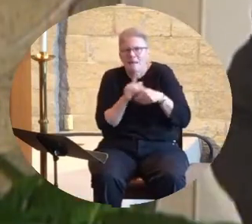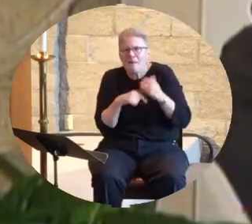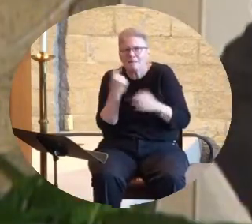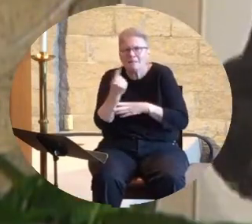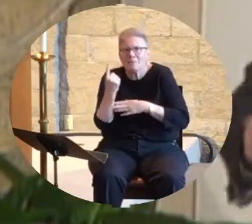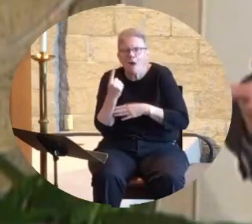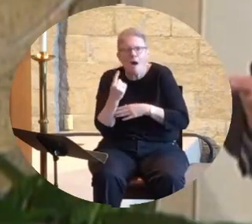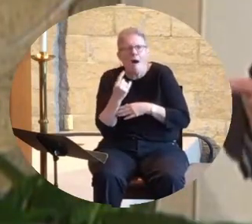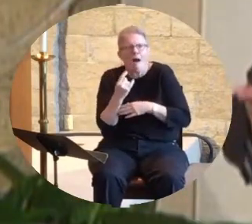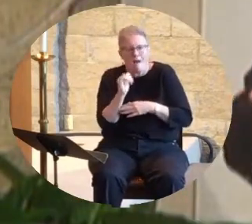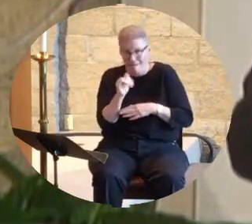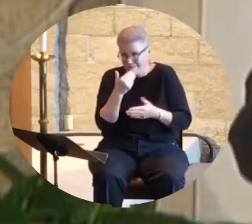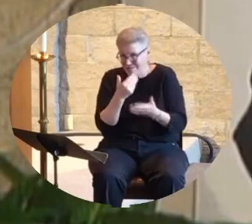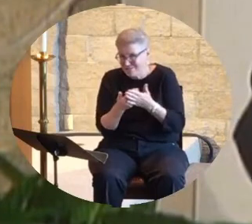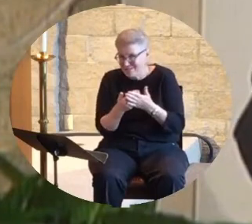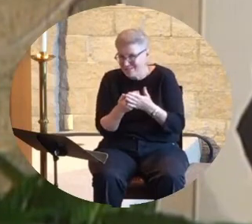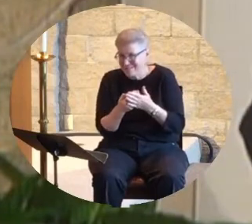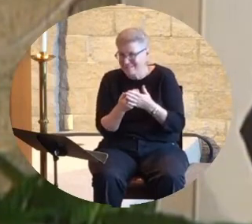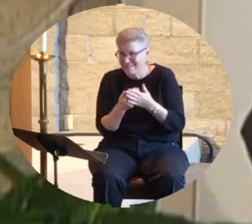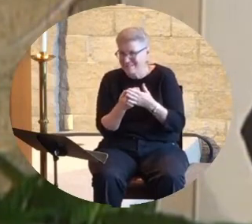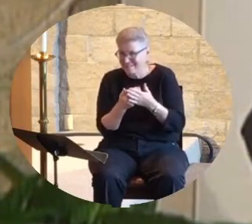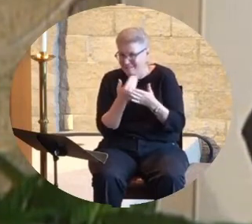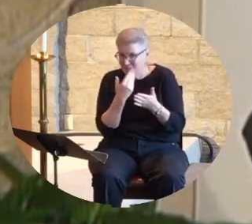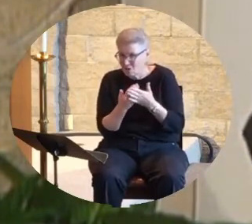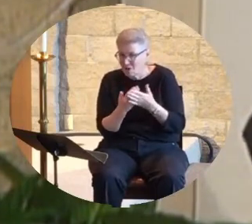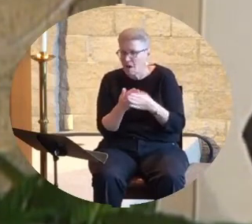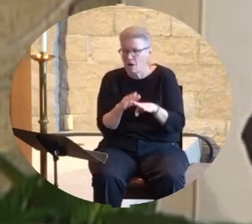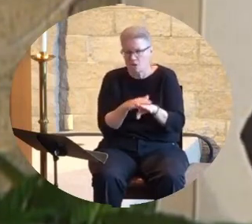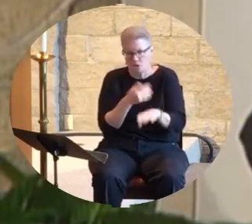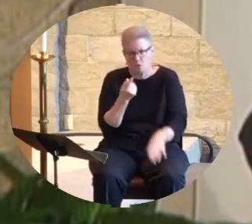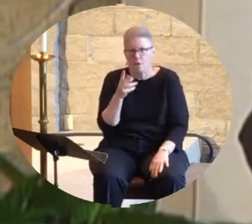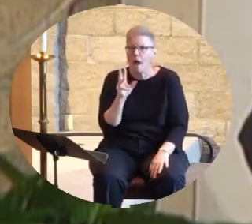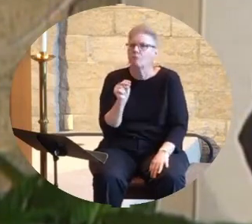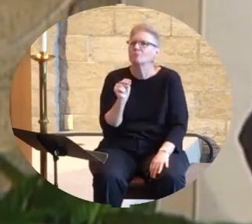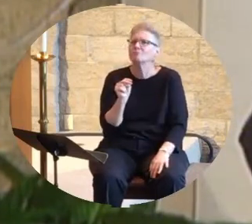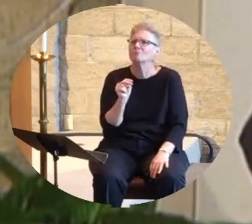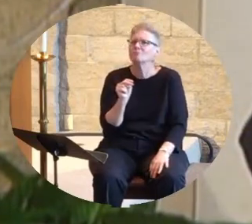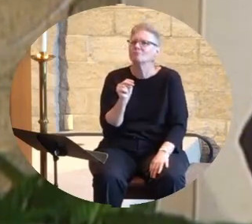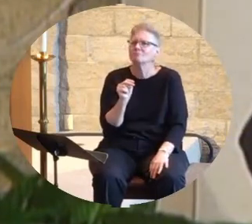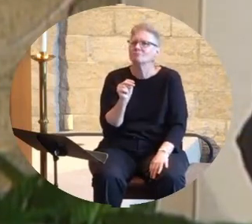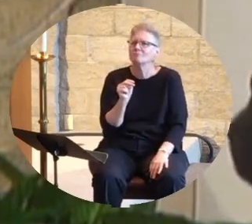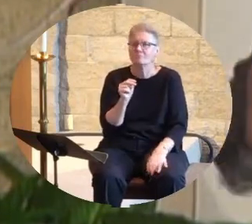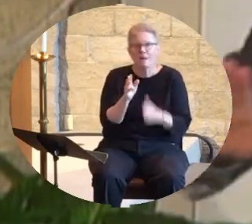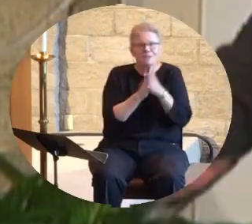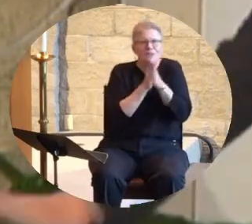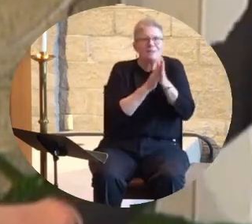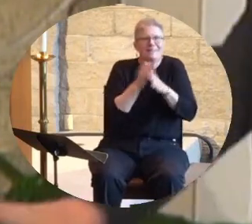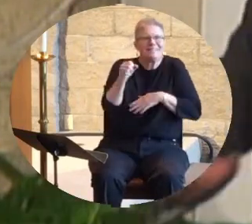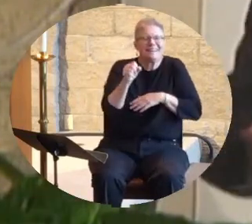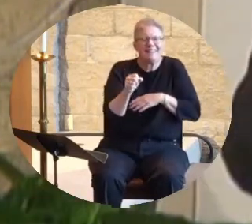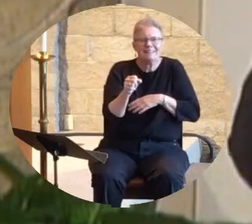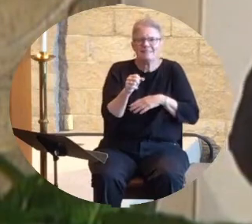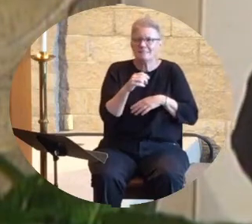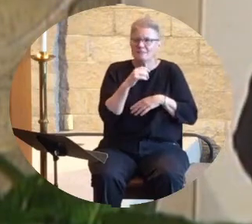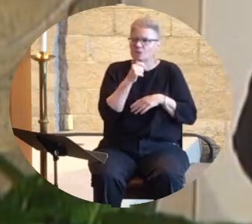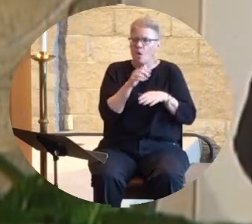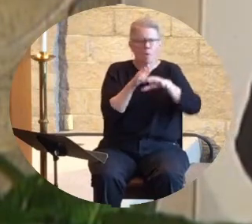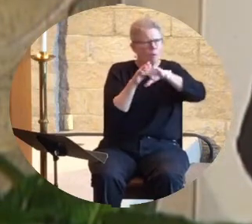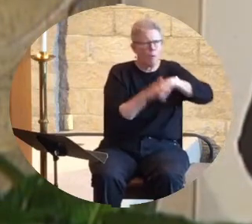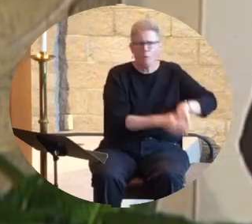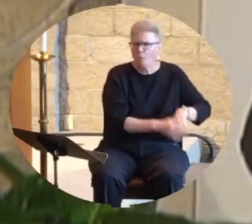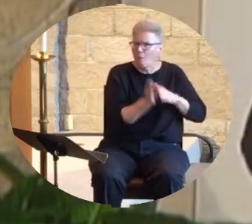something. That's good. Let's slow down. Great for your enthusiasm. Do nothing to squash